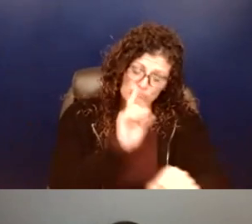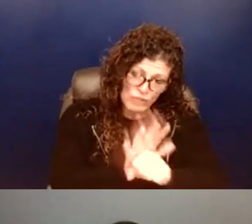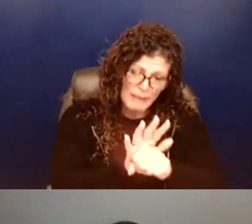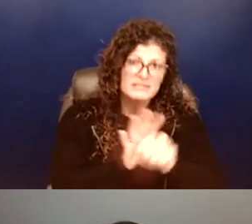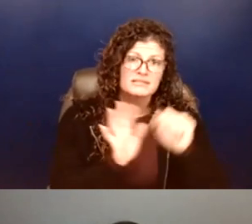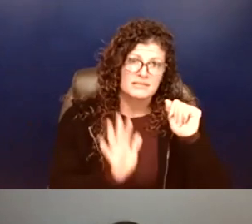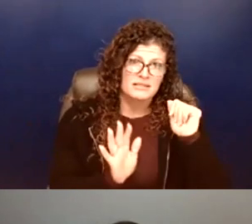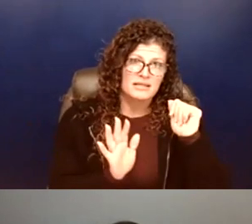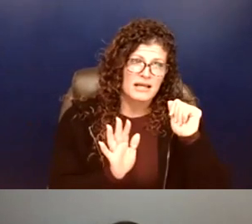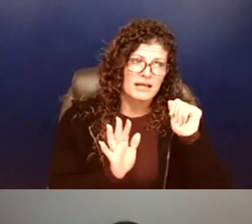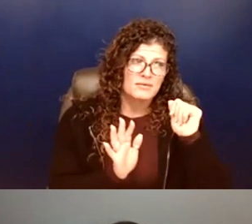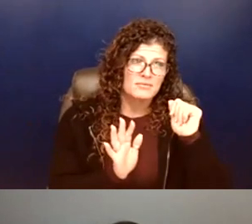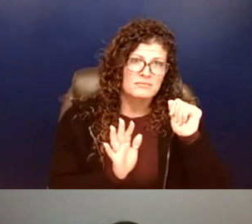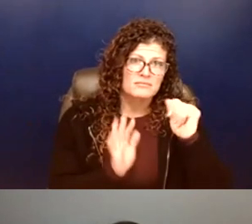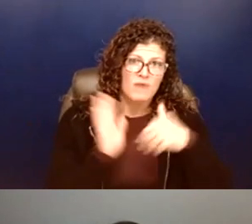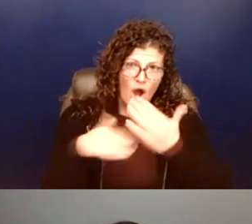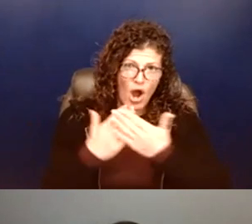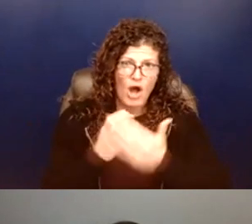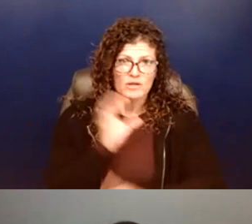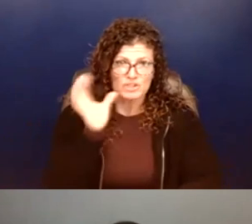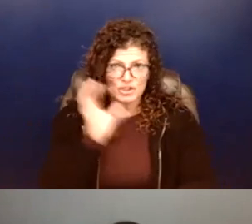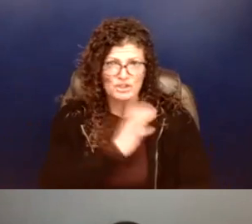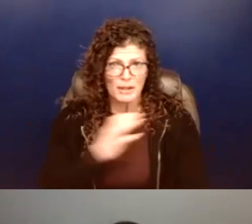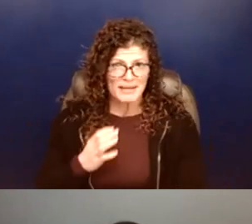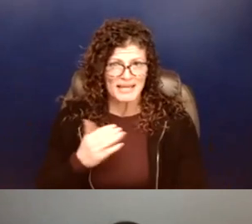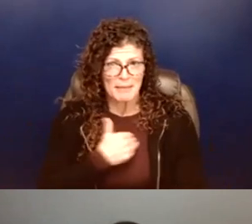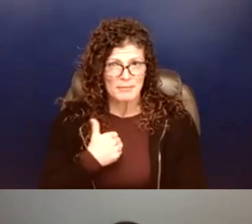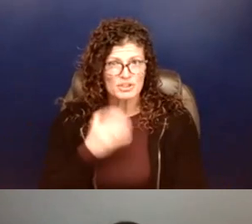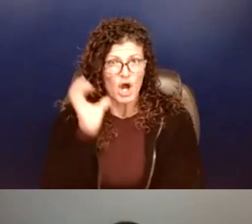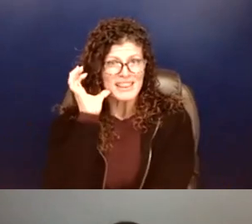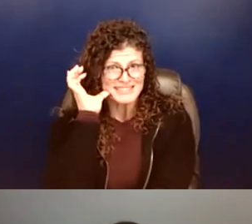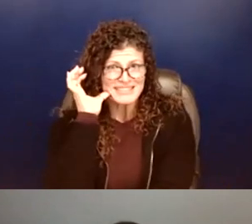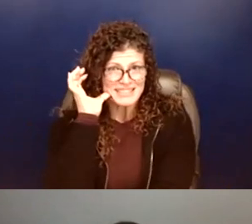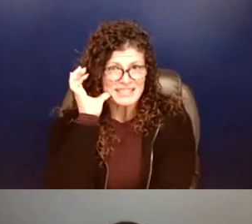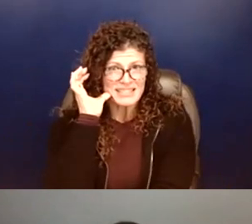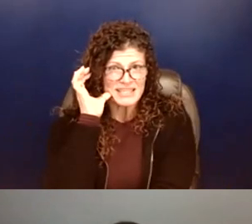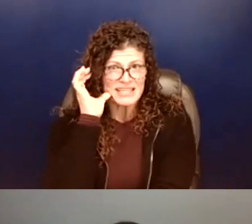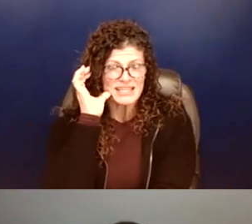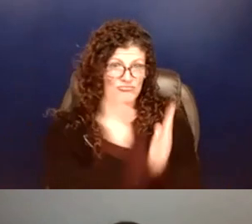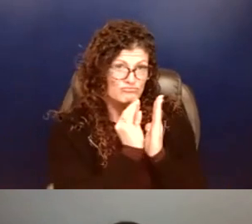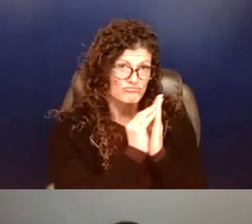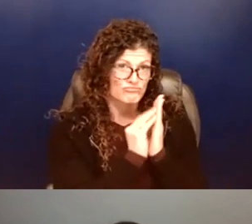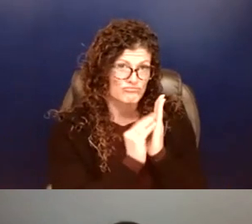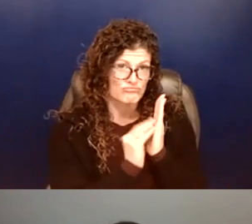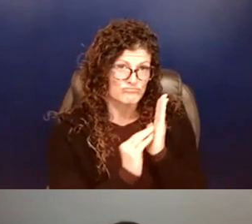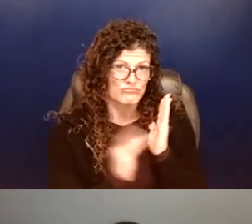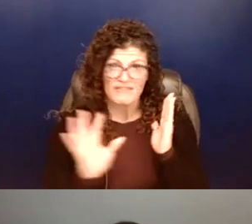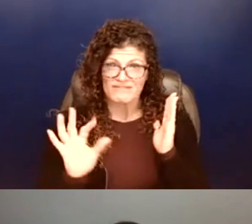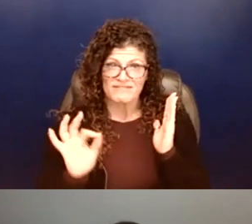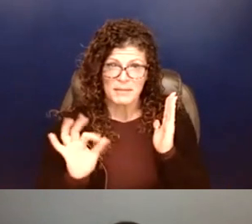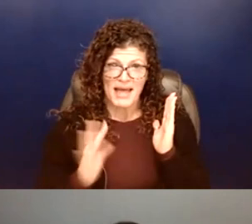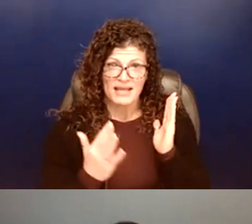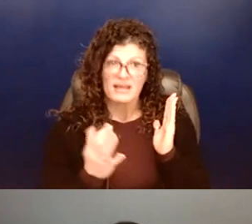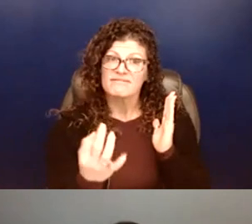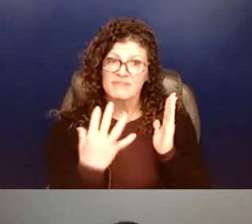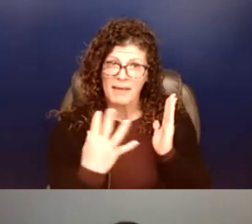that I really believe all the search committee members, including myself, are listening and genuinely taking the feedback from the notes, and that this is not